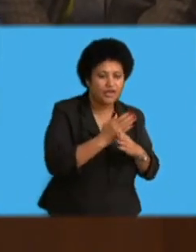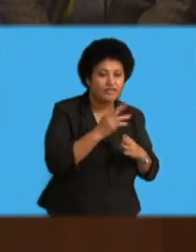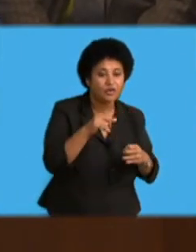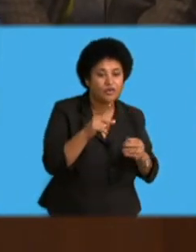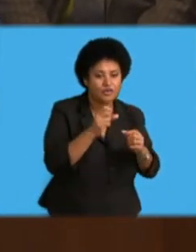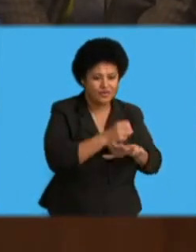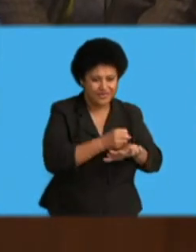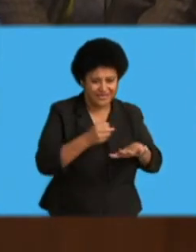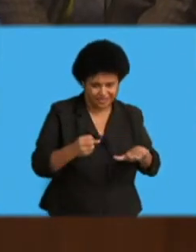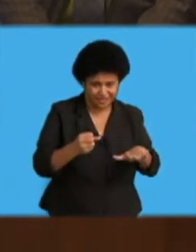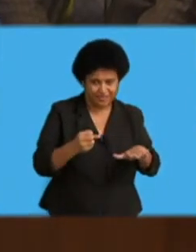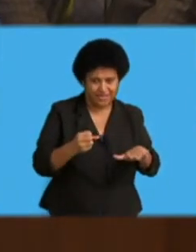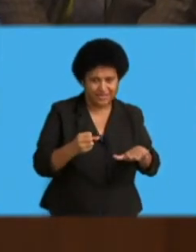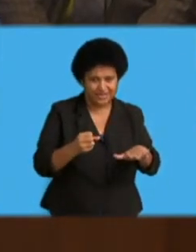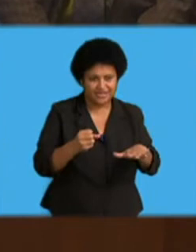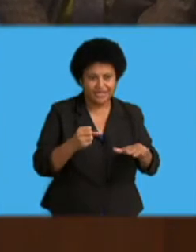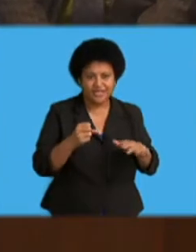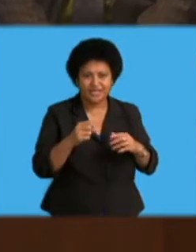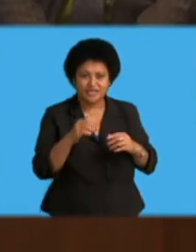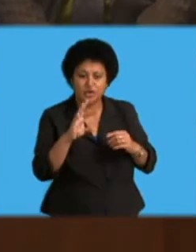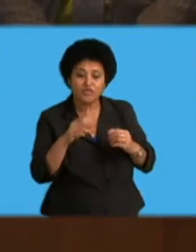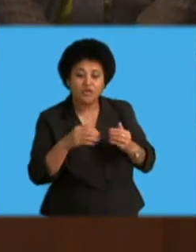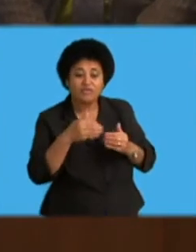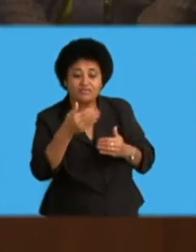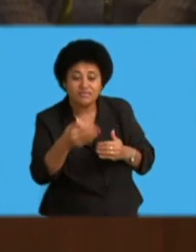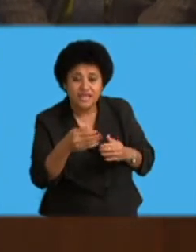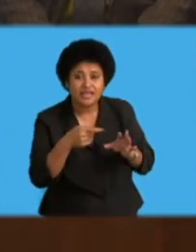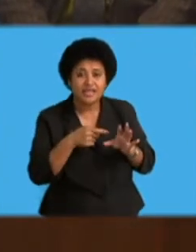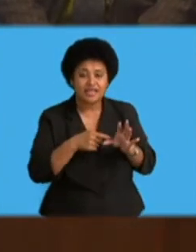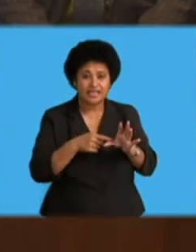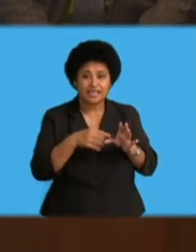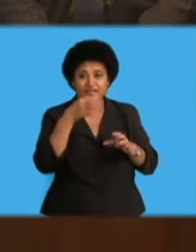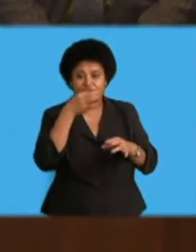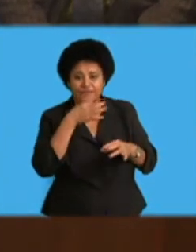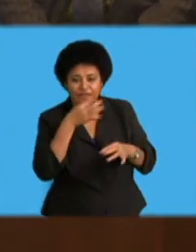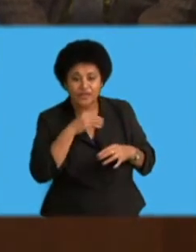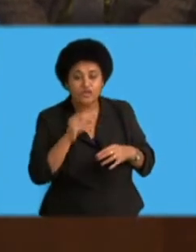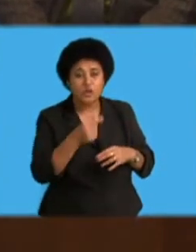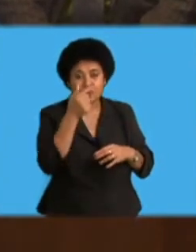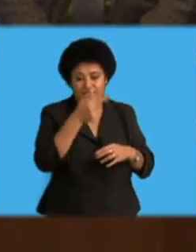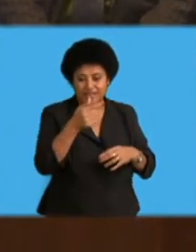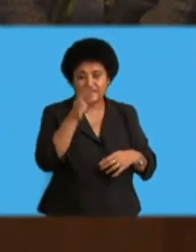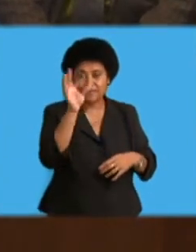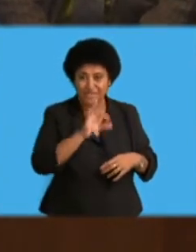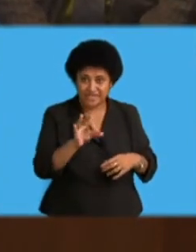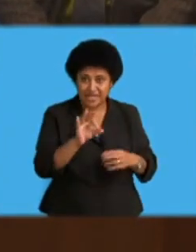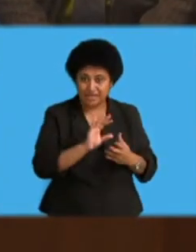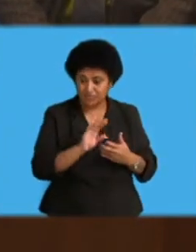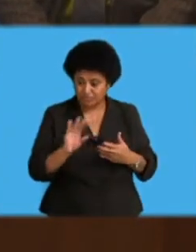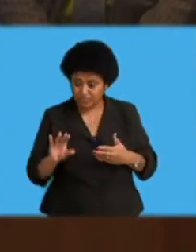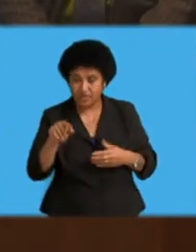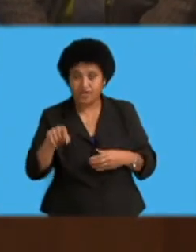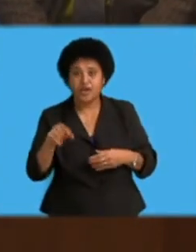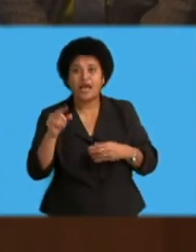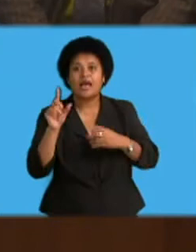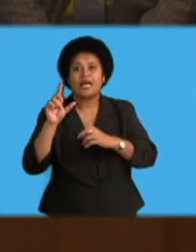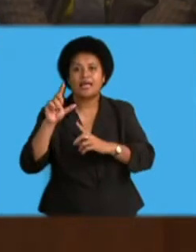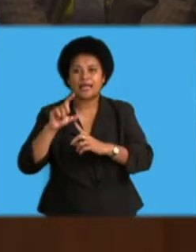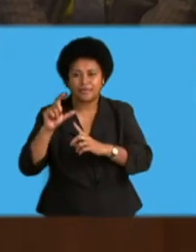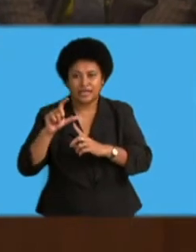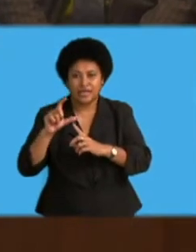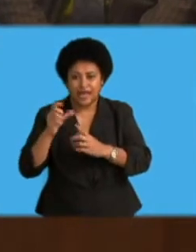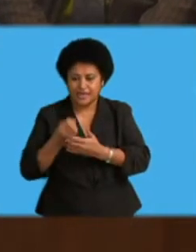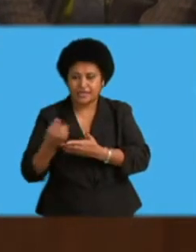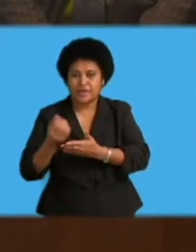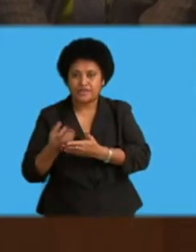show for the following year. Only 17% went into capital expenditure. The trajectory, Madam Speaker, of course, currently